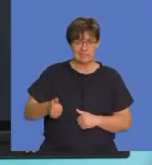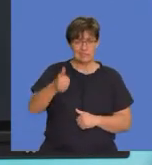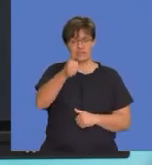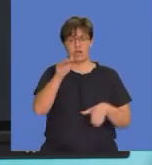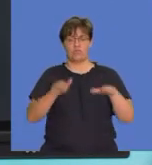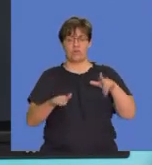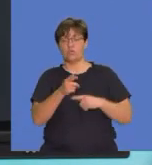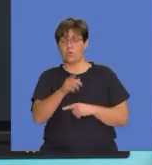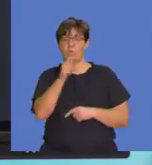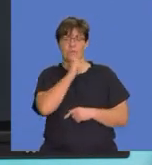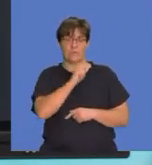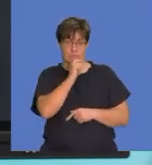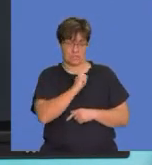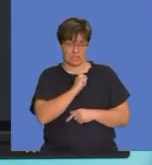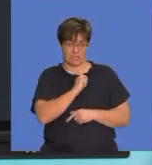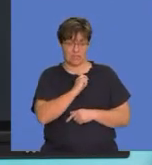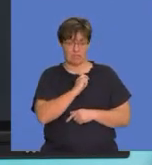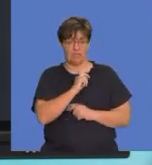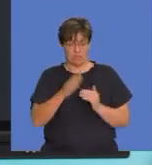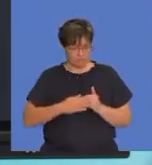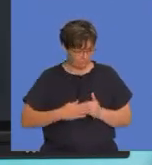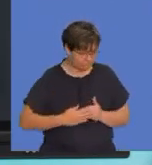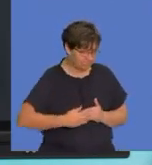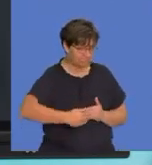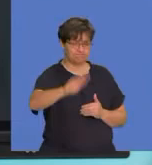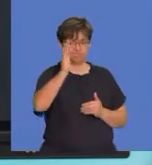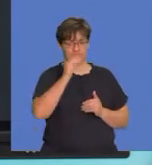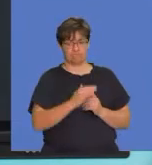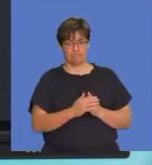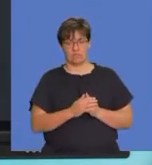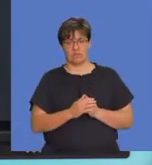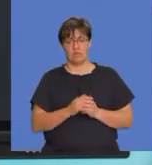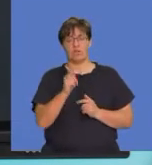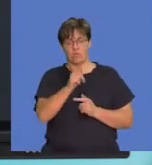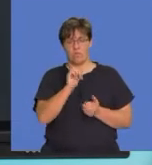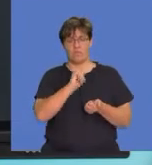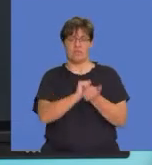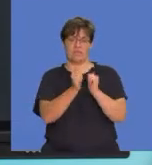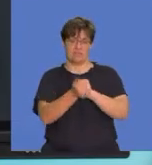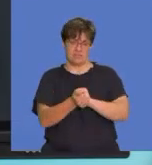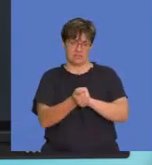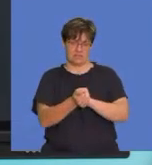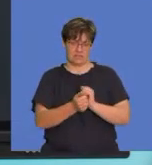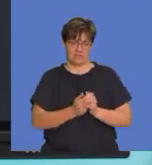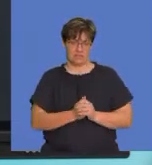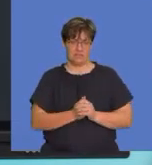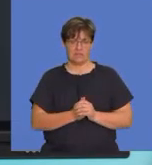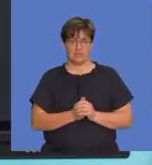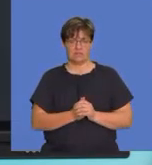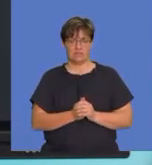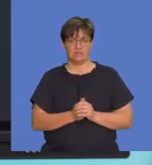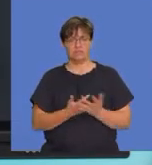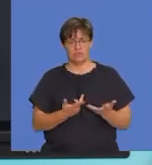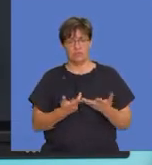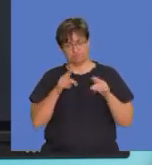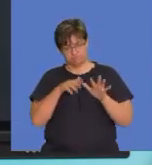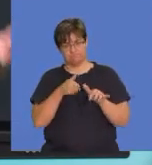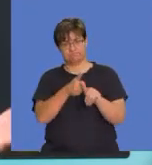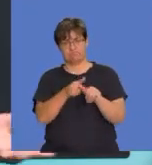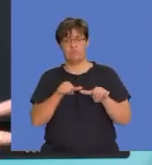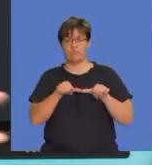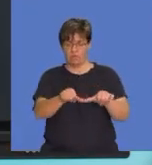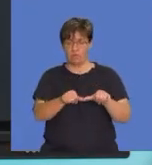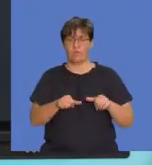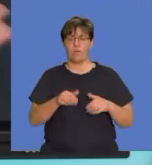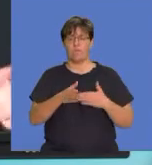the main ratios that you're going to be using from now going forward with your mathematics career, right? If